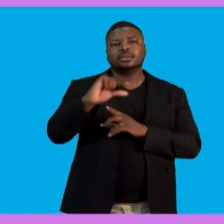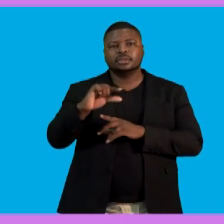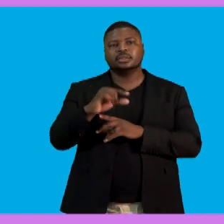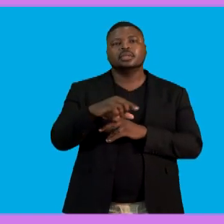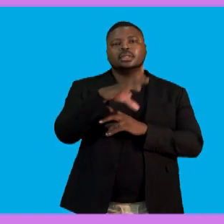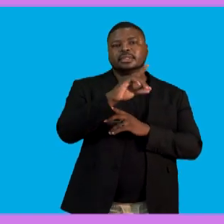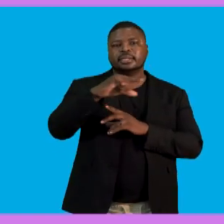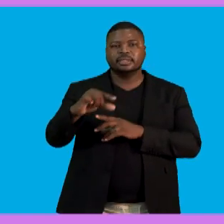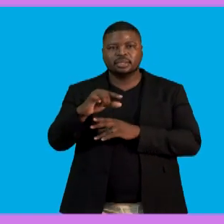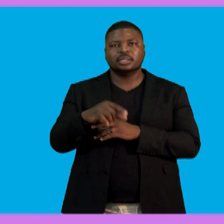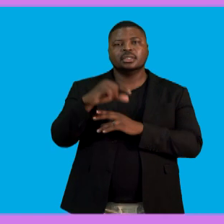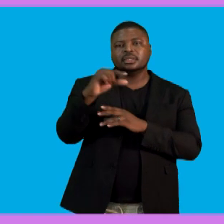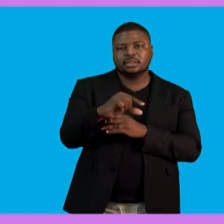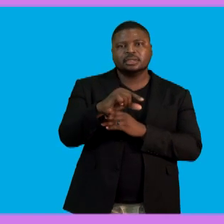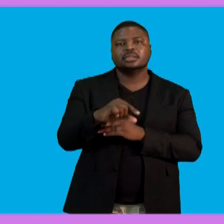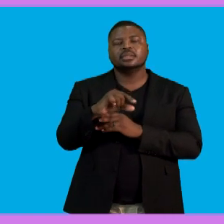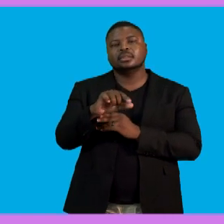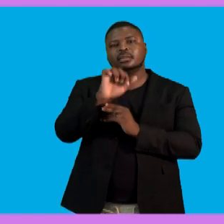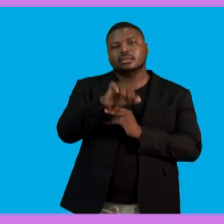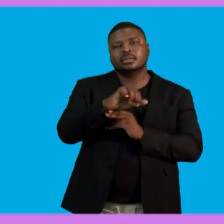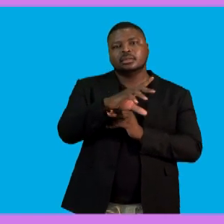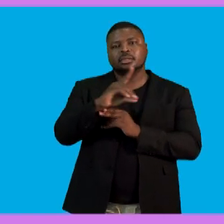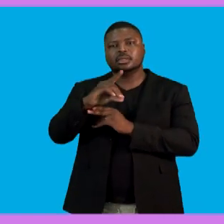From grams to deci,